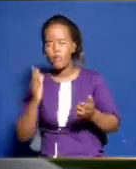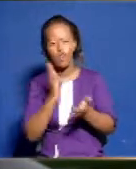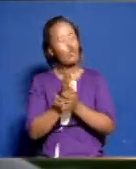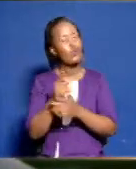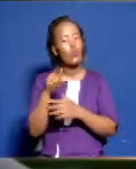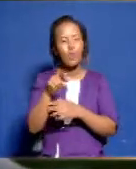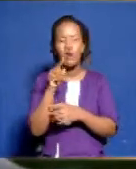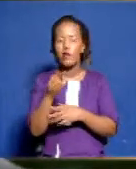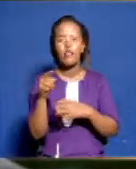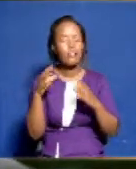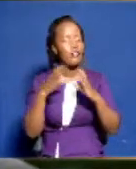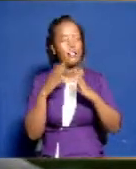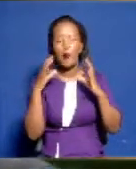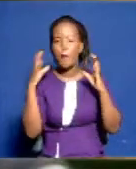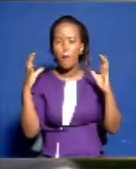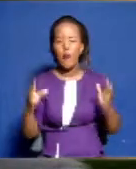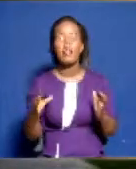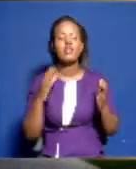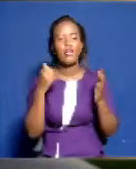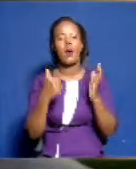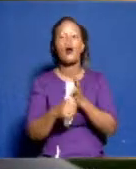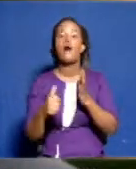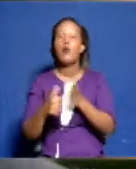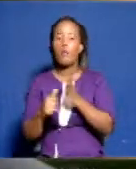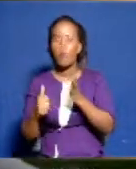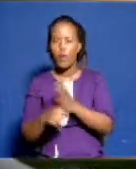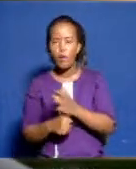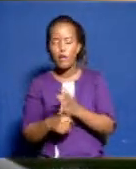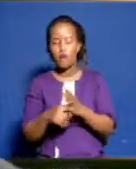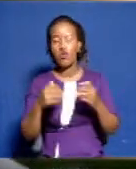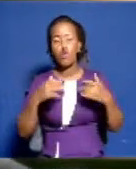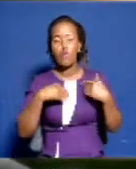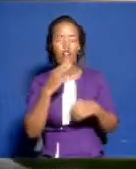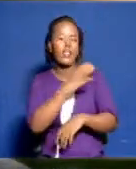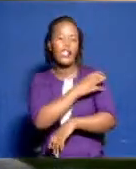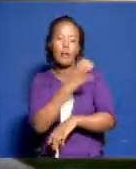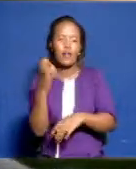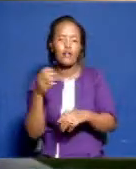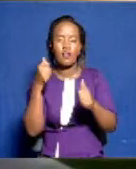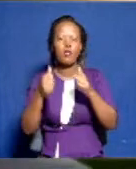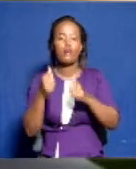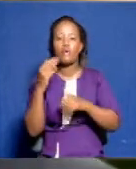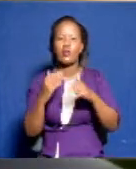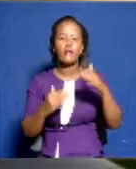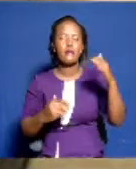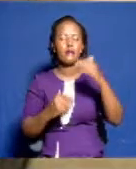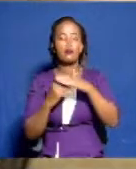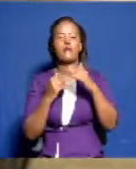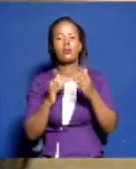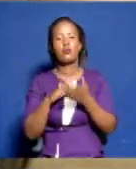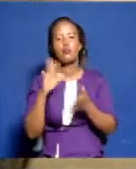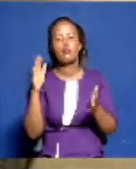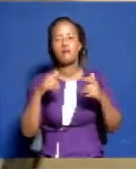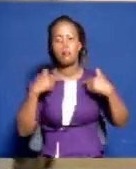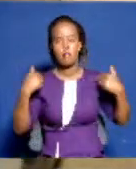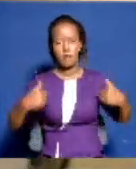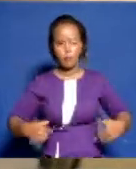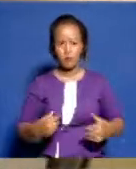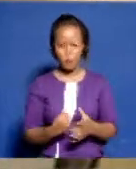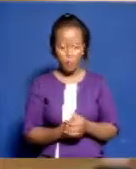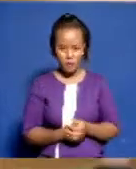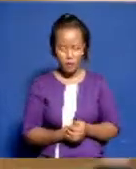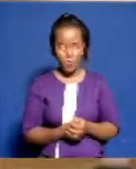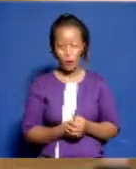major problem, is to find freight capacity. It's limiting really our growth in China. Currently, only